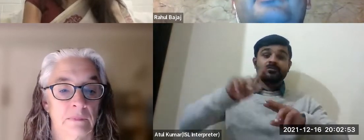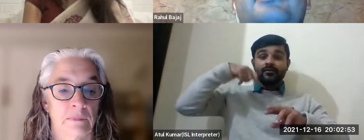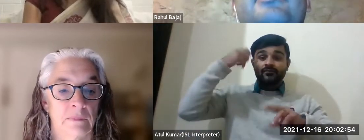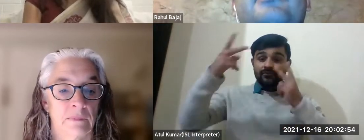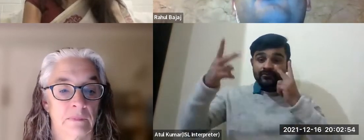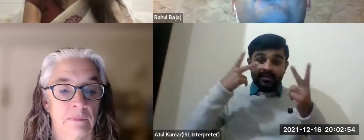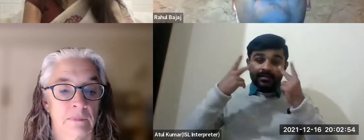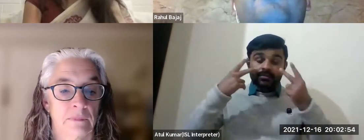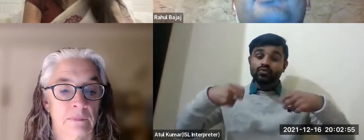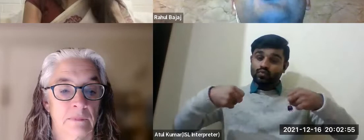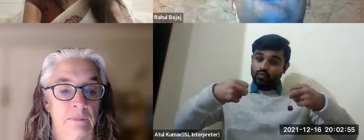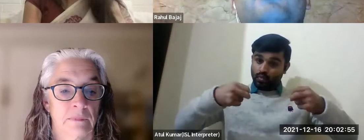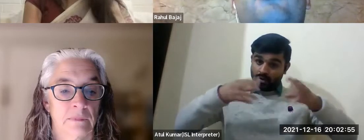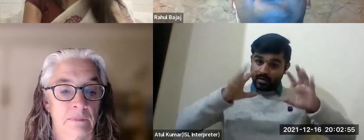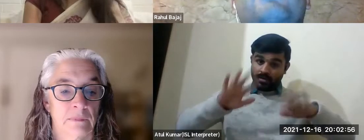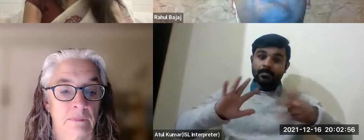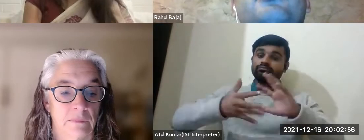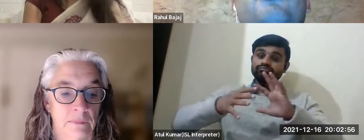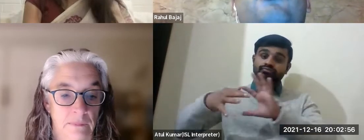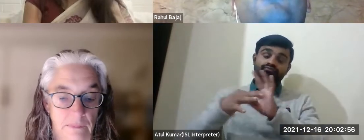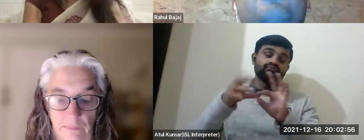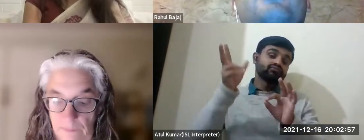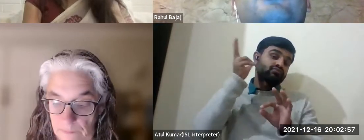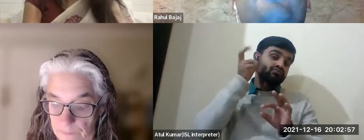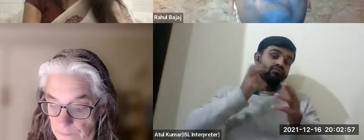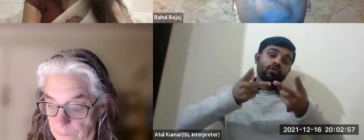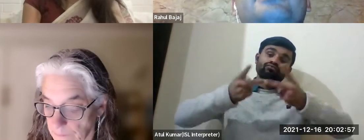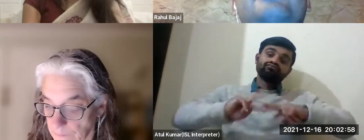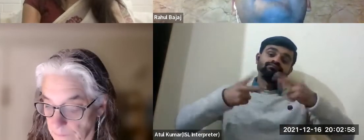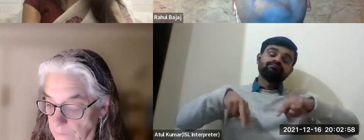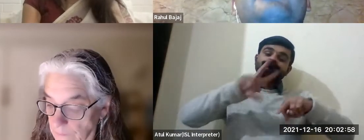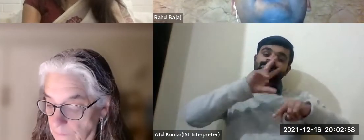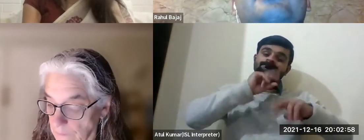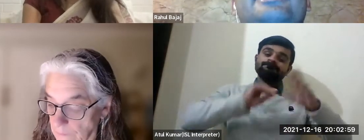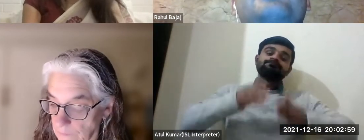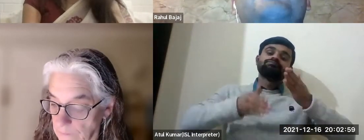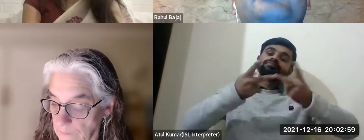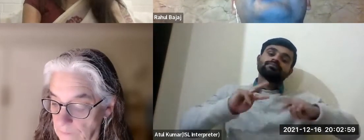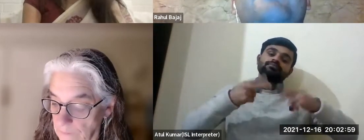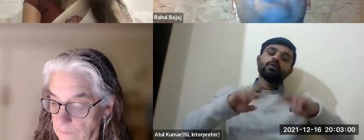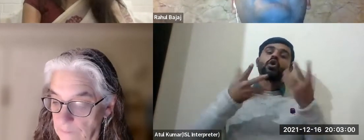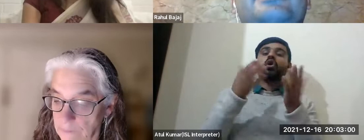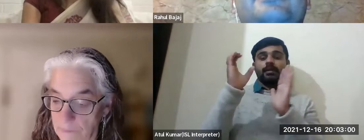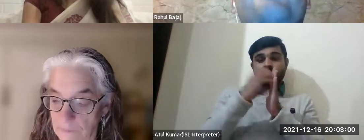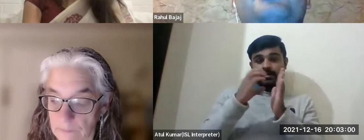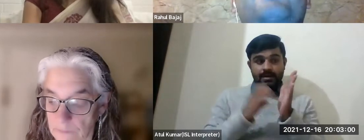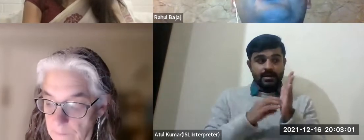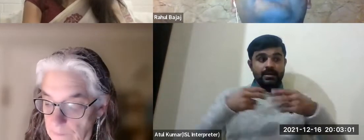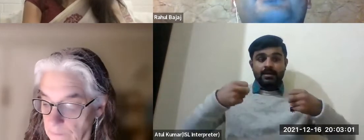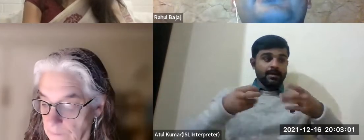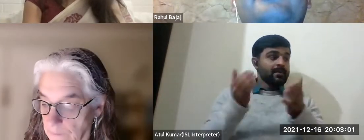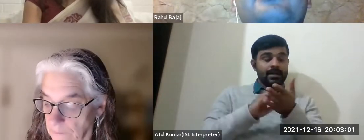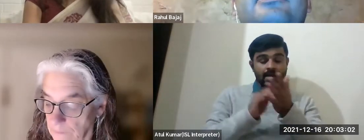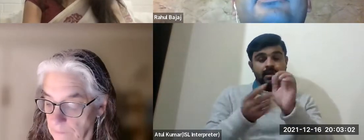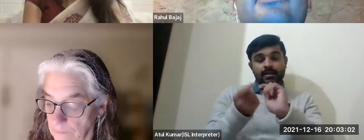captcha where there's no functional audio, or where there isn't a text-based captcha or a recaptcha put